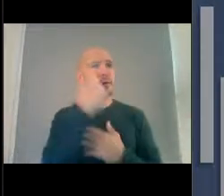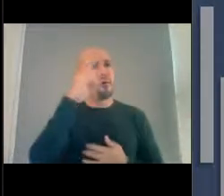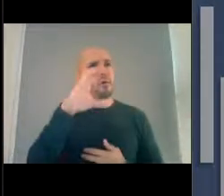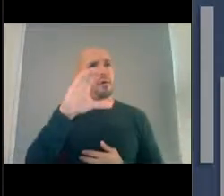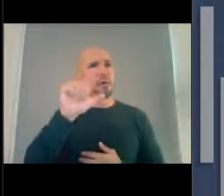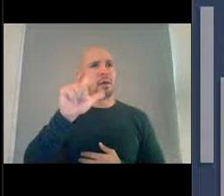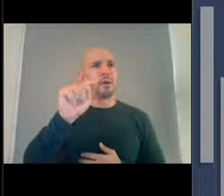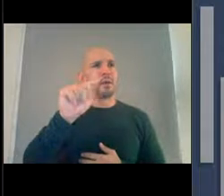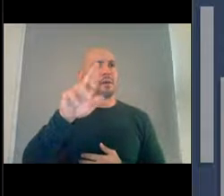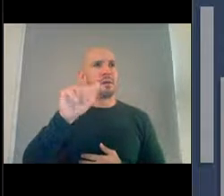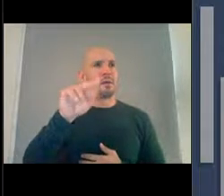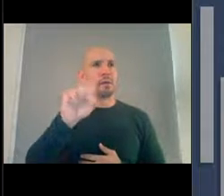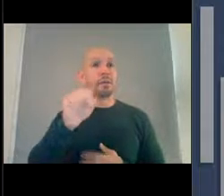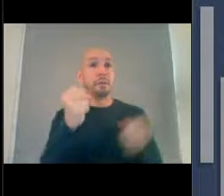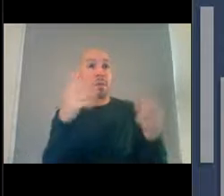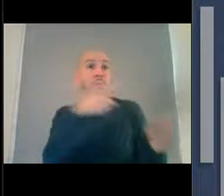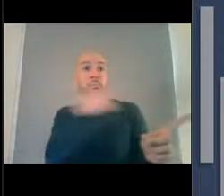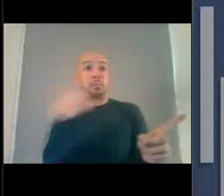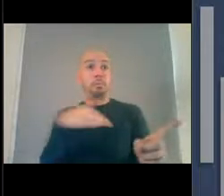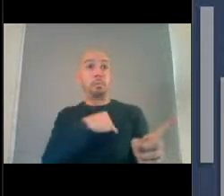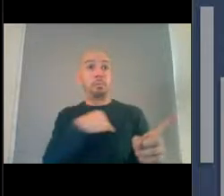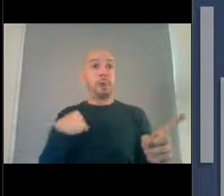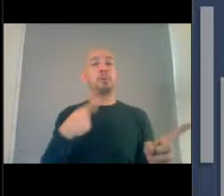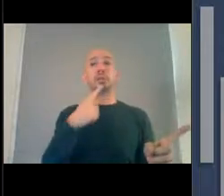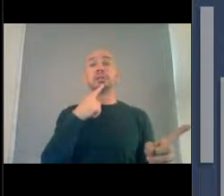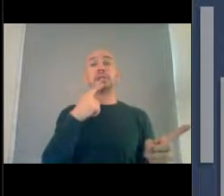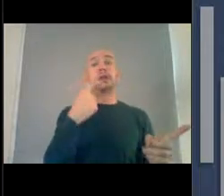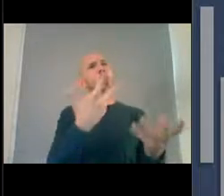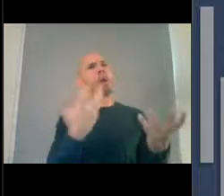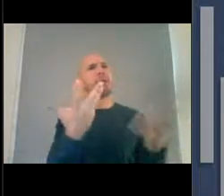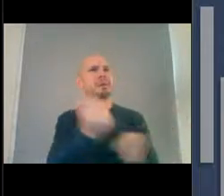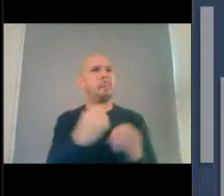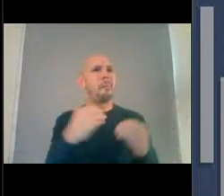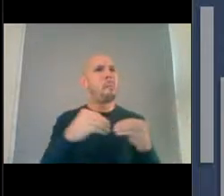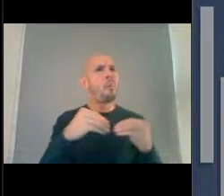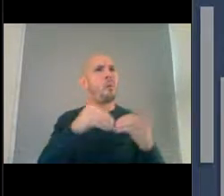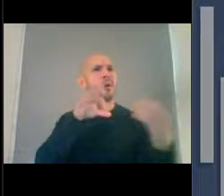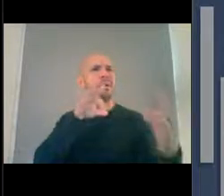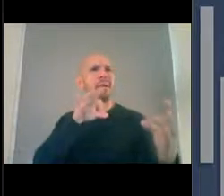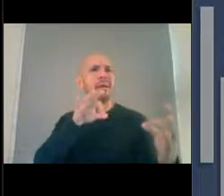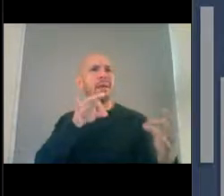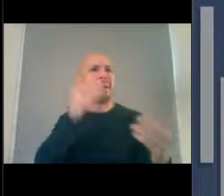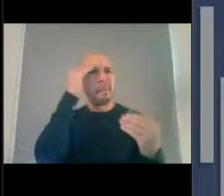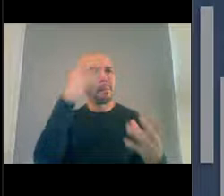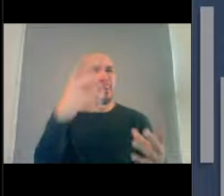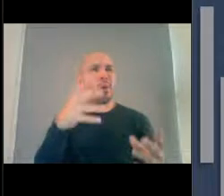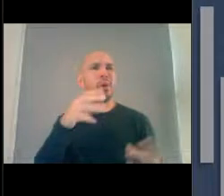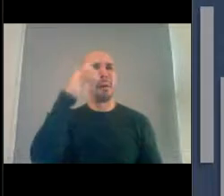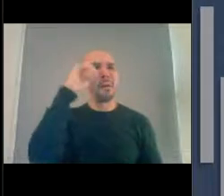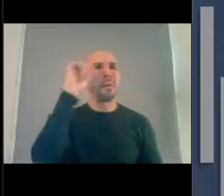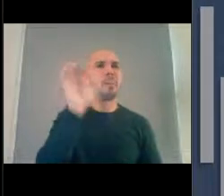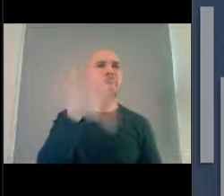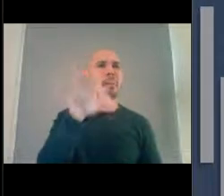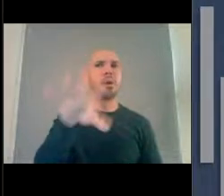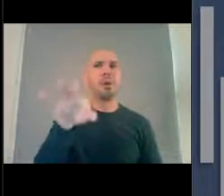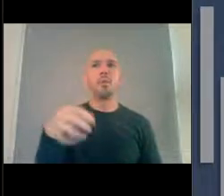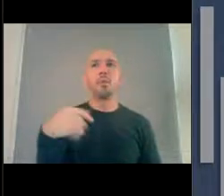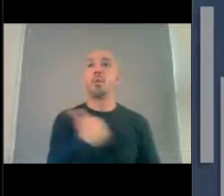and many of our members expressed a desire to be able to provide more input on it in particular where we account for the special